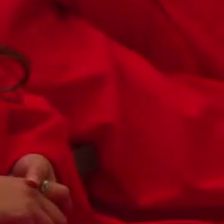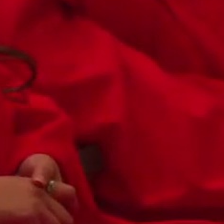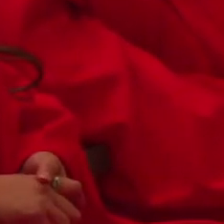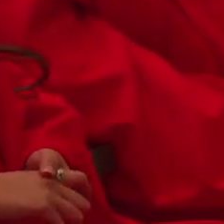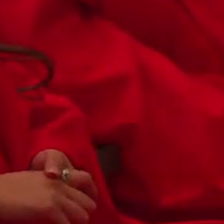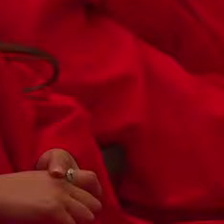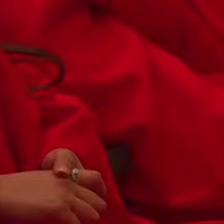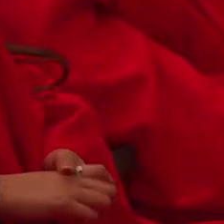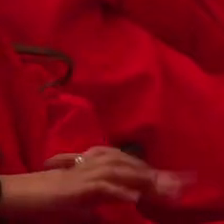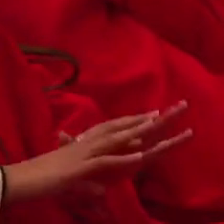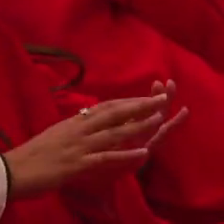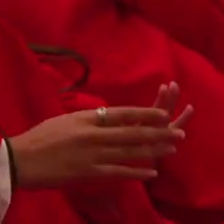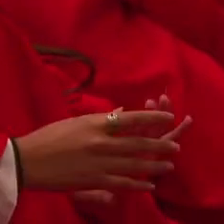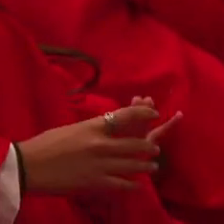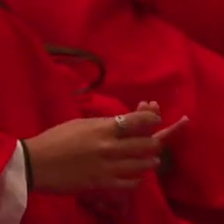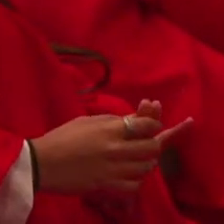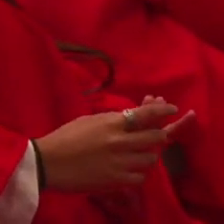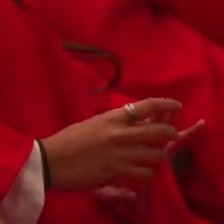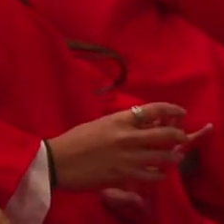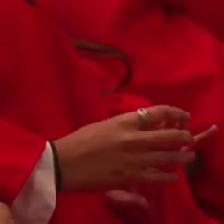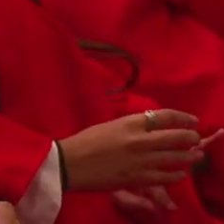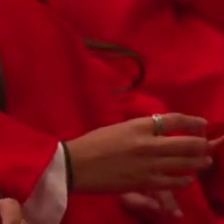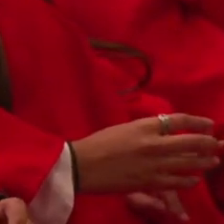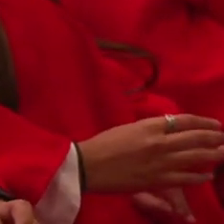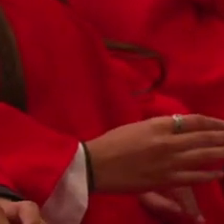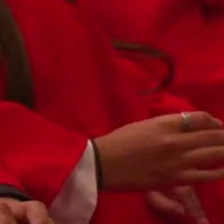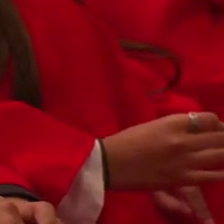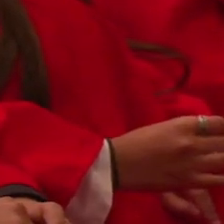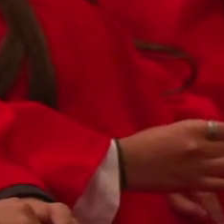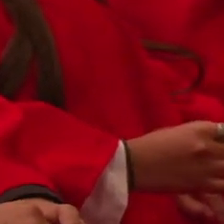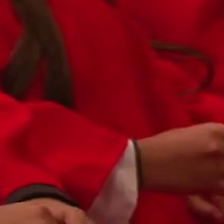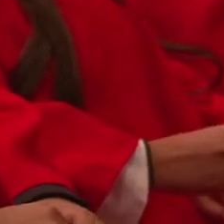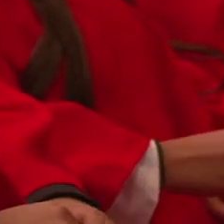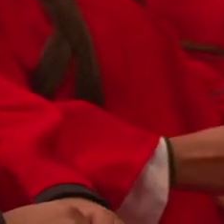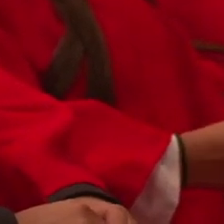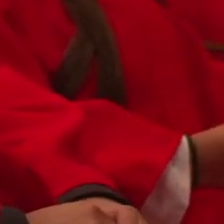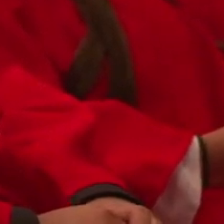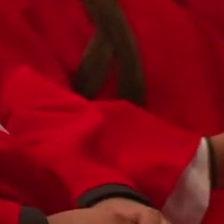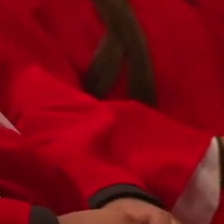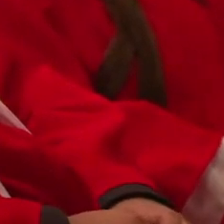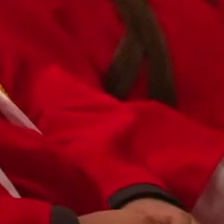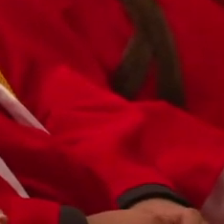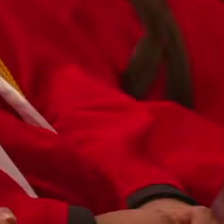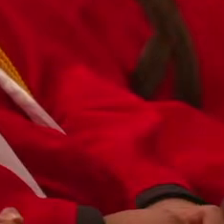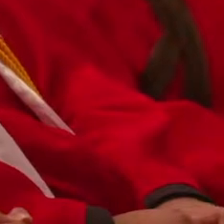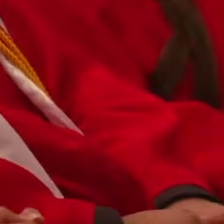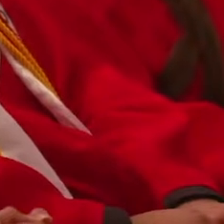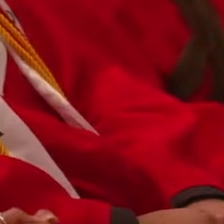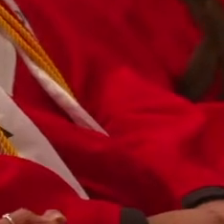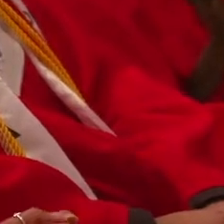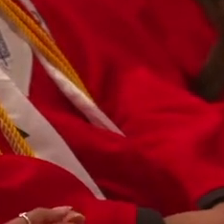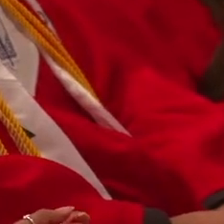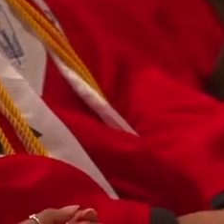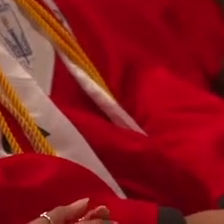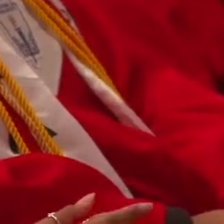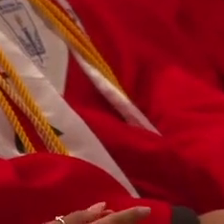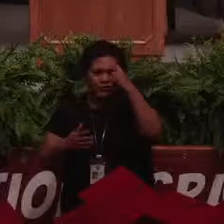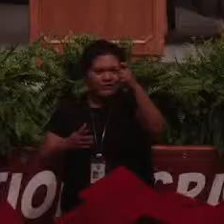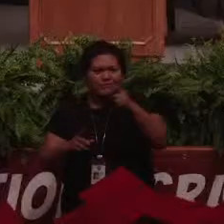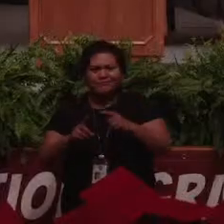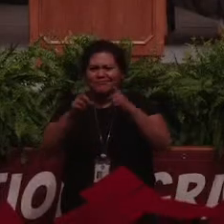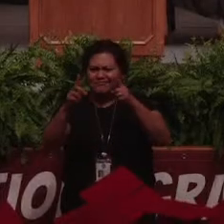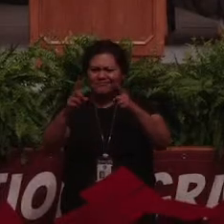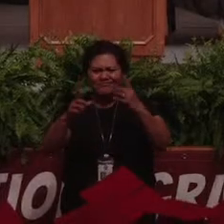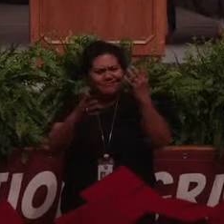and goals. Do not allow anyone to stand in your way towards accomplishing your dreams and